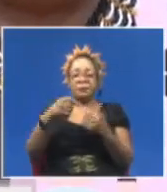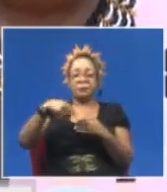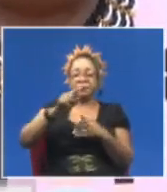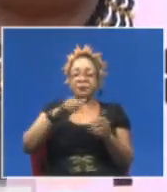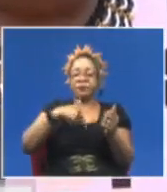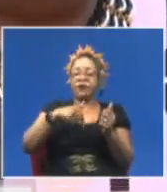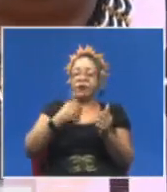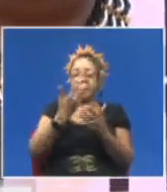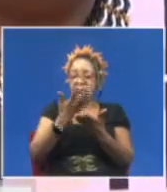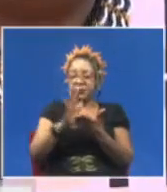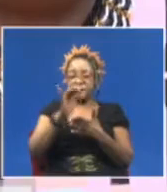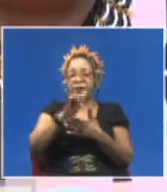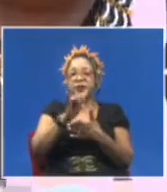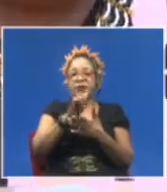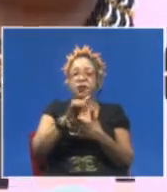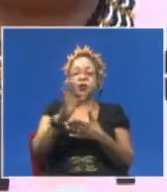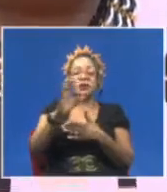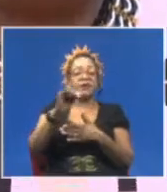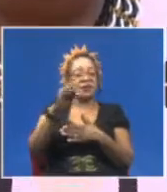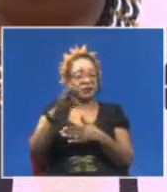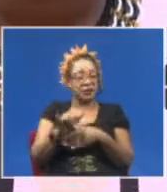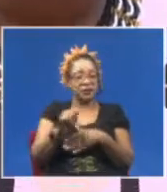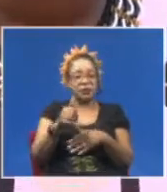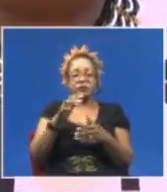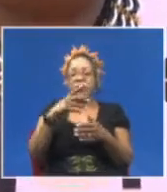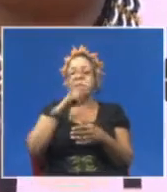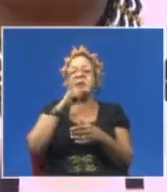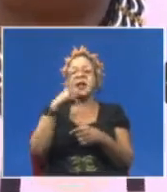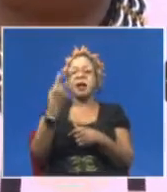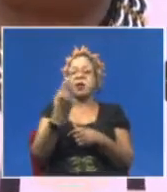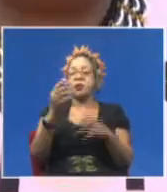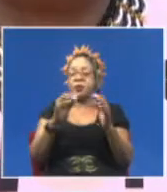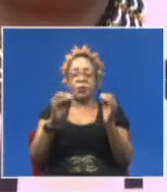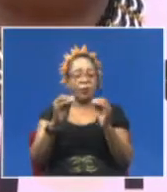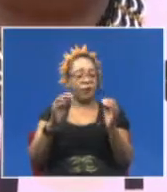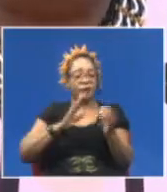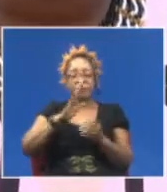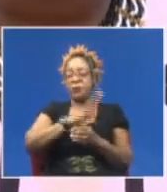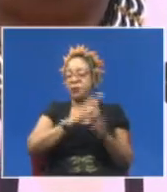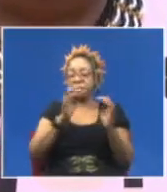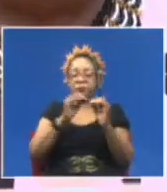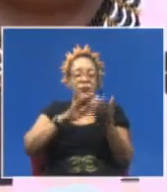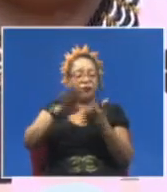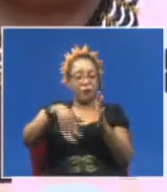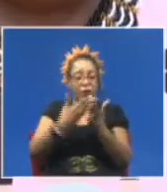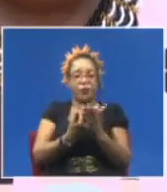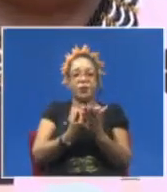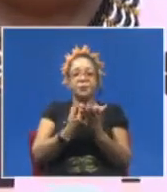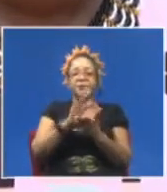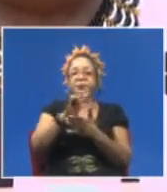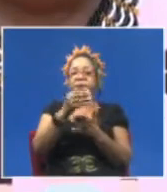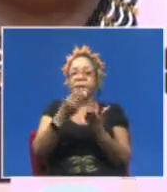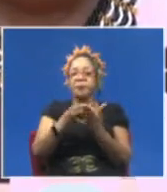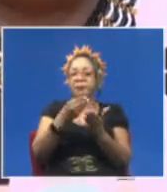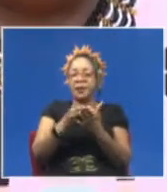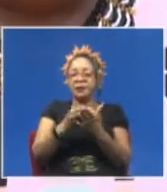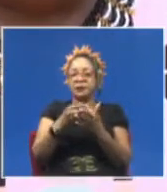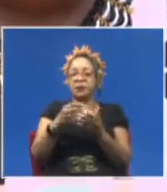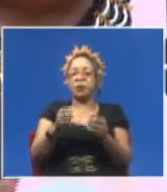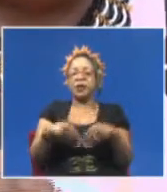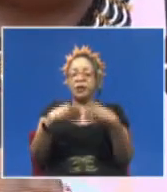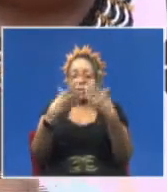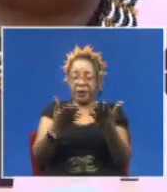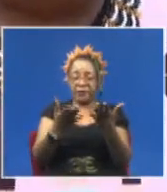they are part of that conservancy. The conservancy is not for the men, it's not for the board, it is for all of us. That money they give will go